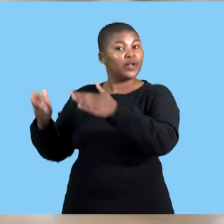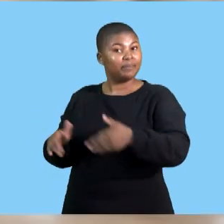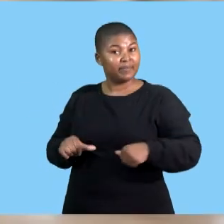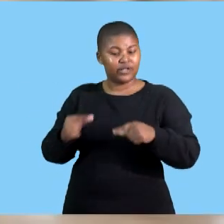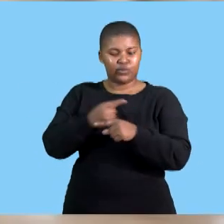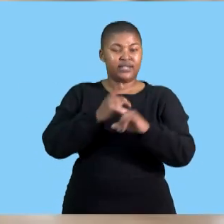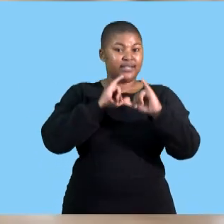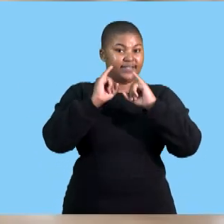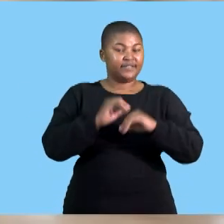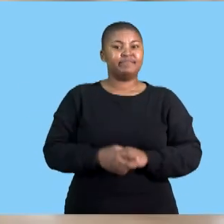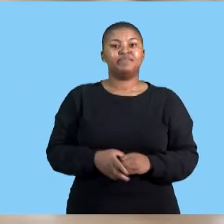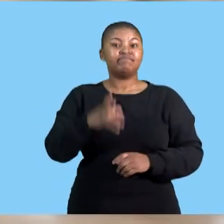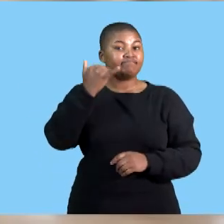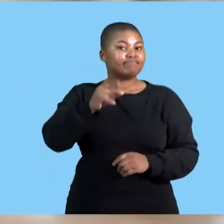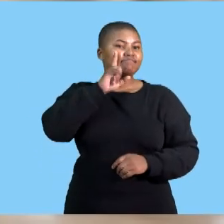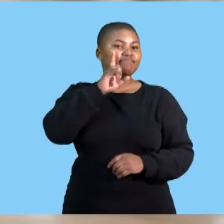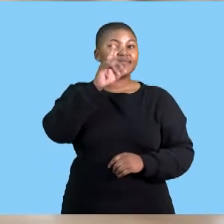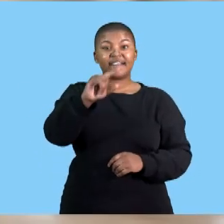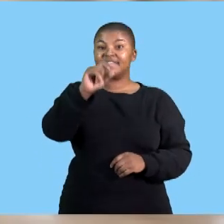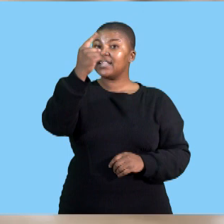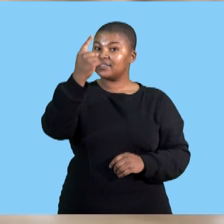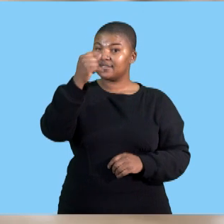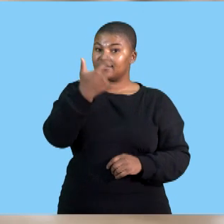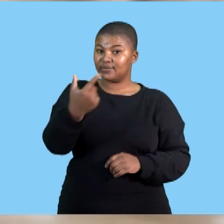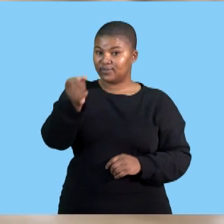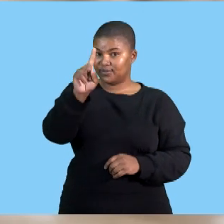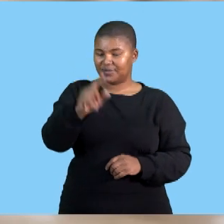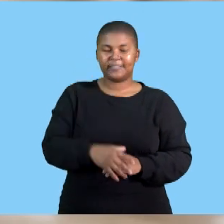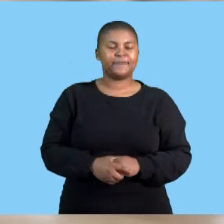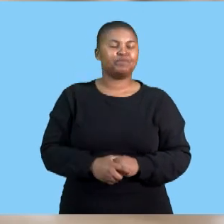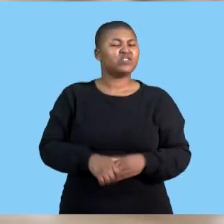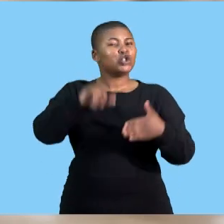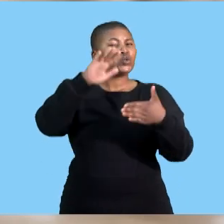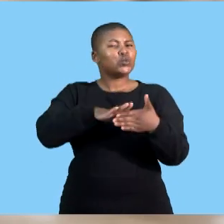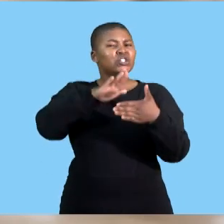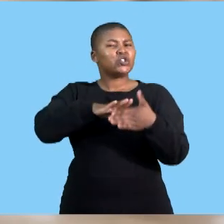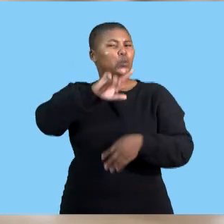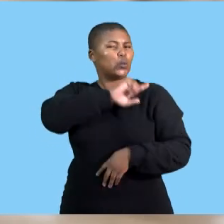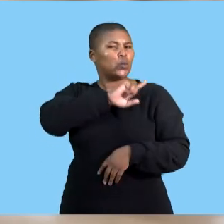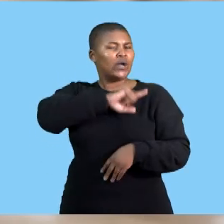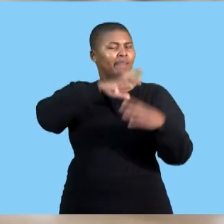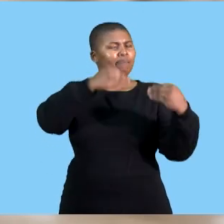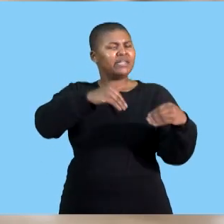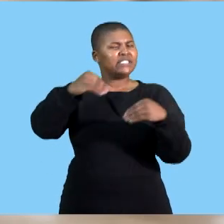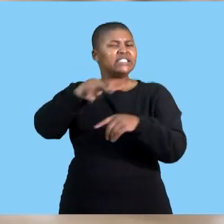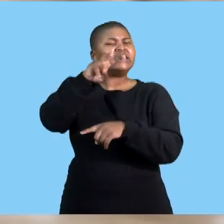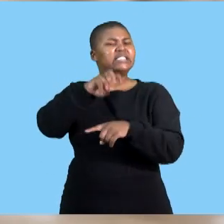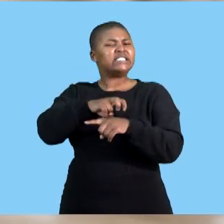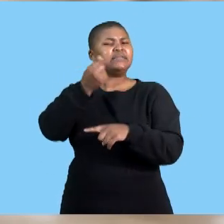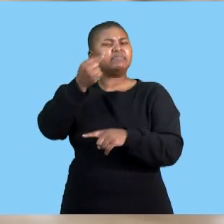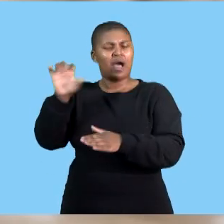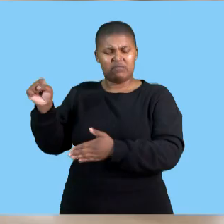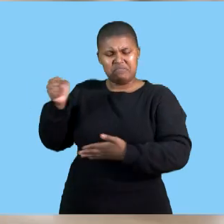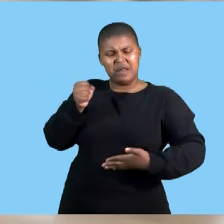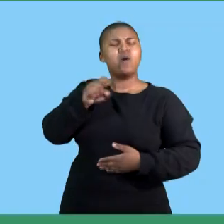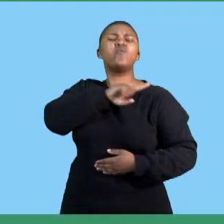Welcome back, grade 11s. Now let's look at our first concept for the lesson, which is reasons why businesses need funding.